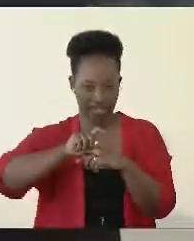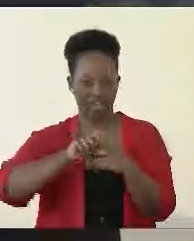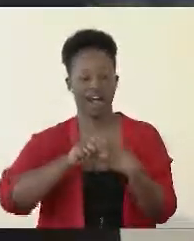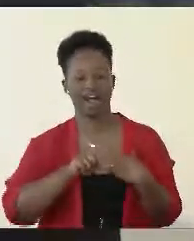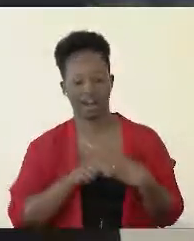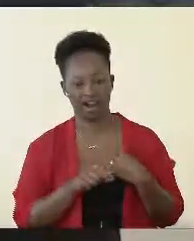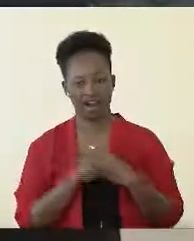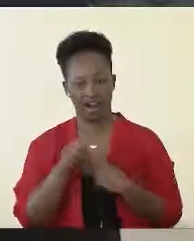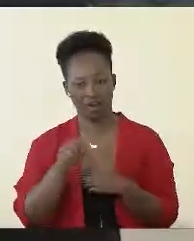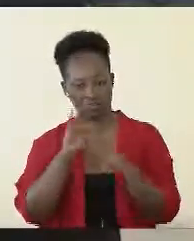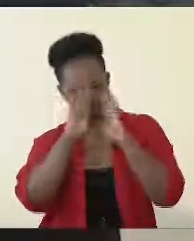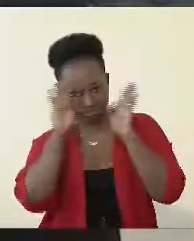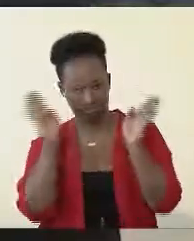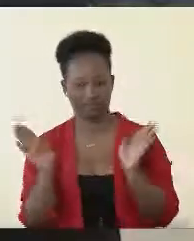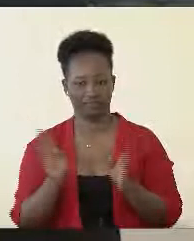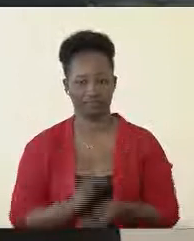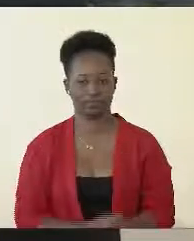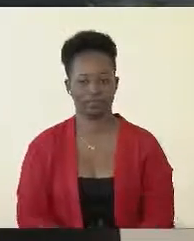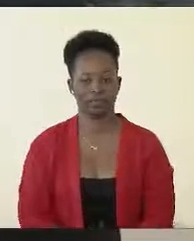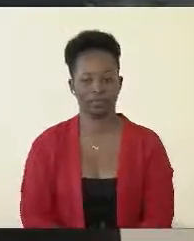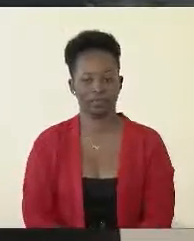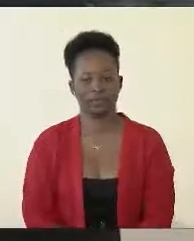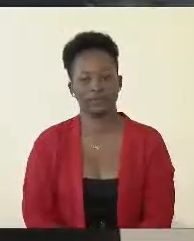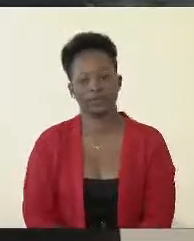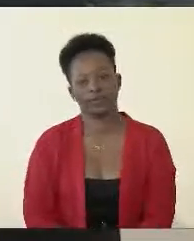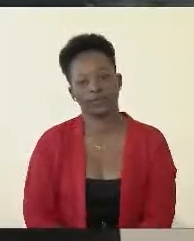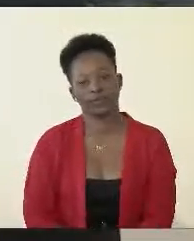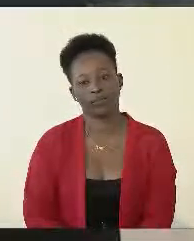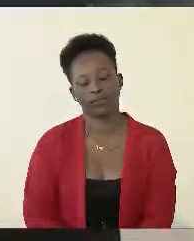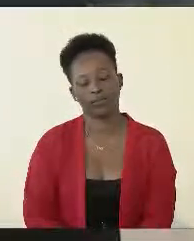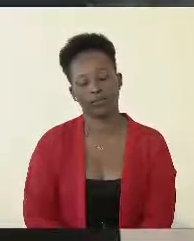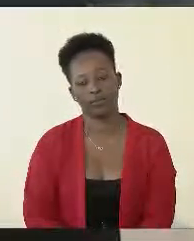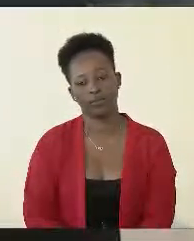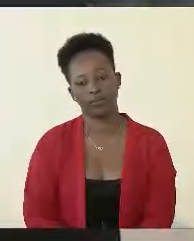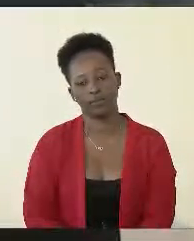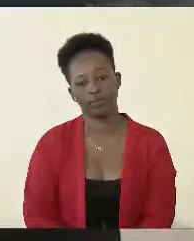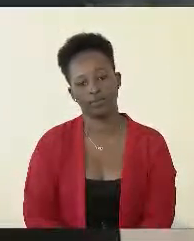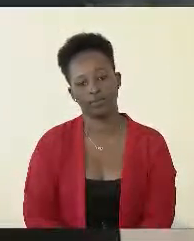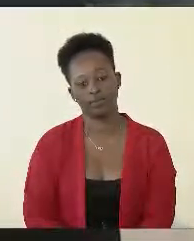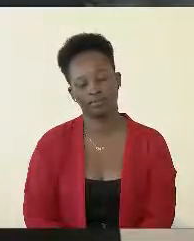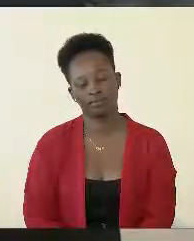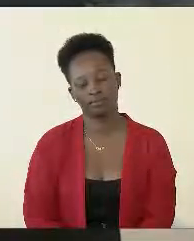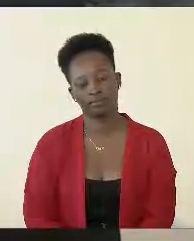profit level, when there is an increase in the profit level of